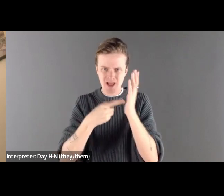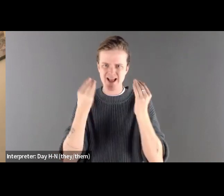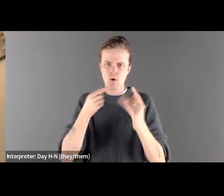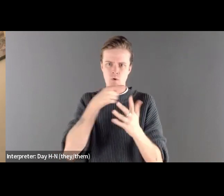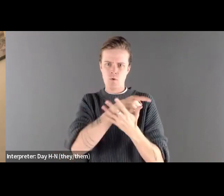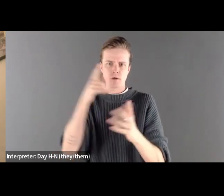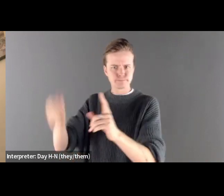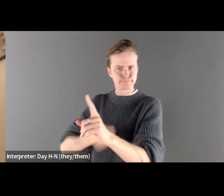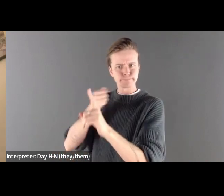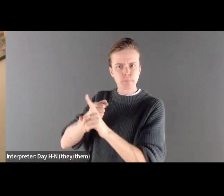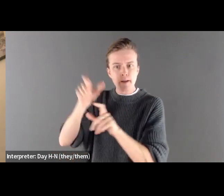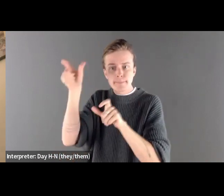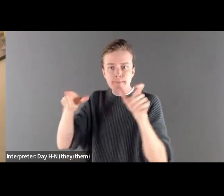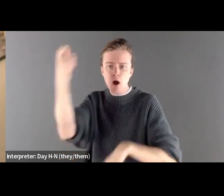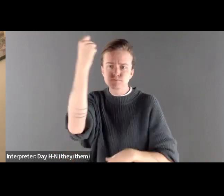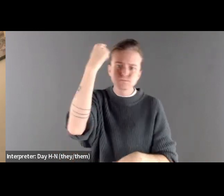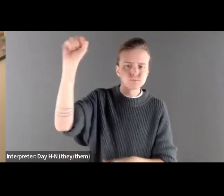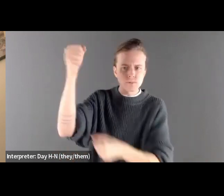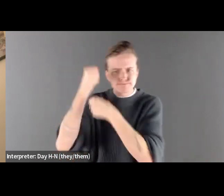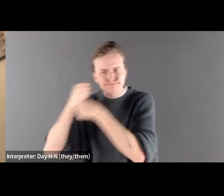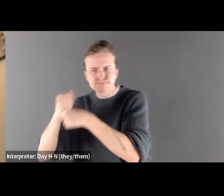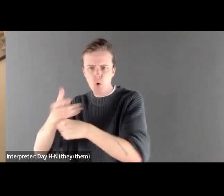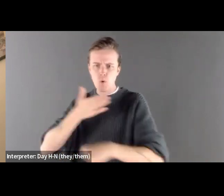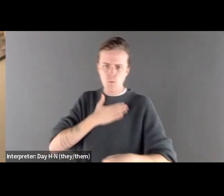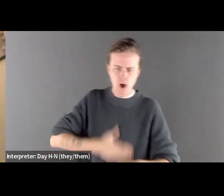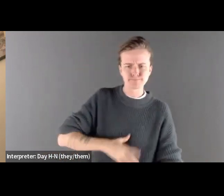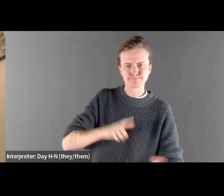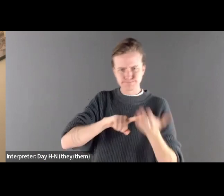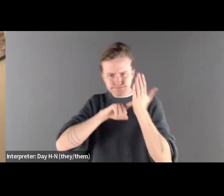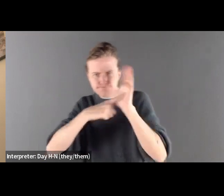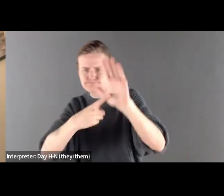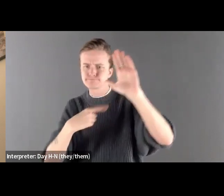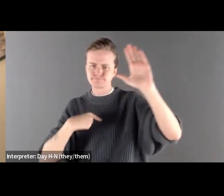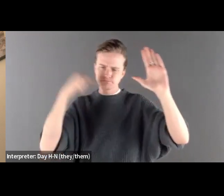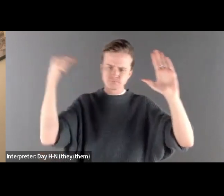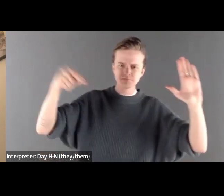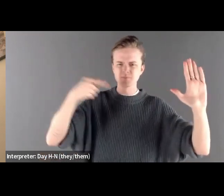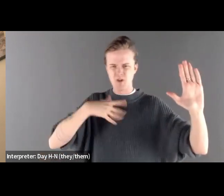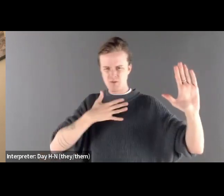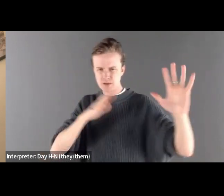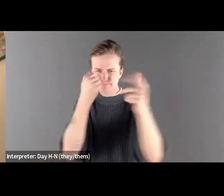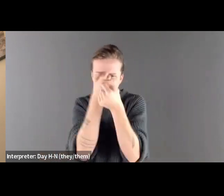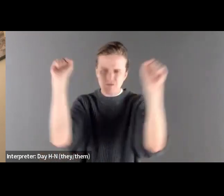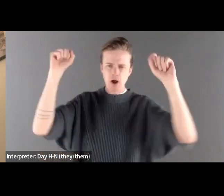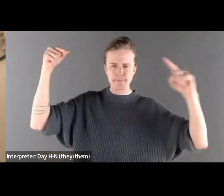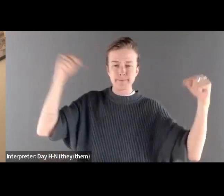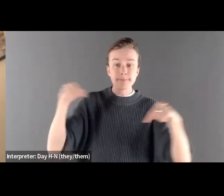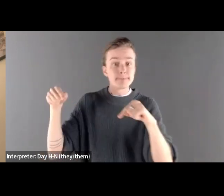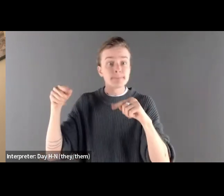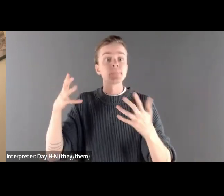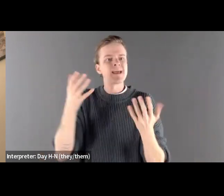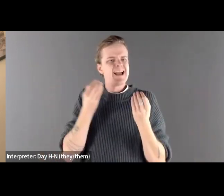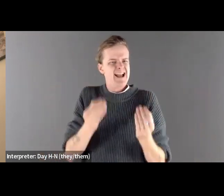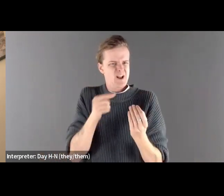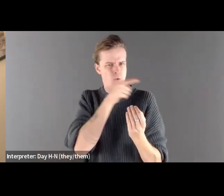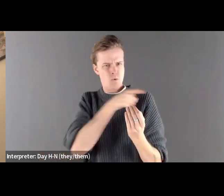to exercise their right to freedom of assembly and expression, and how it affects in particular historically marginalized communities, including